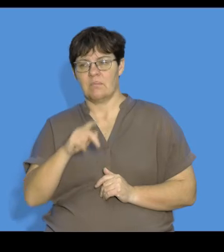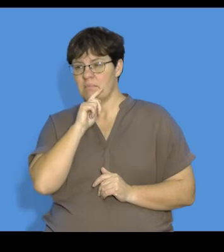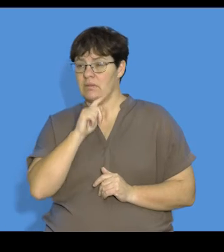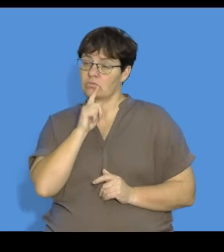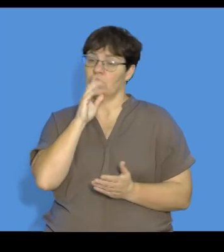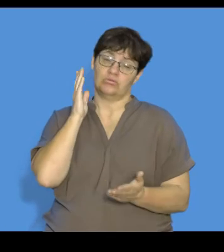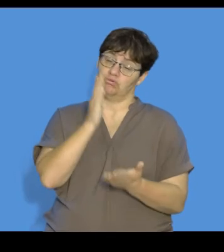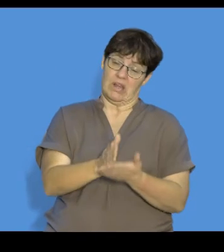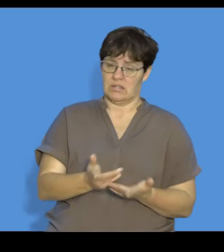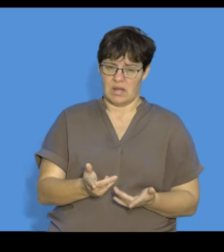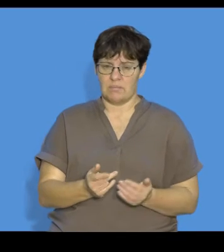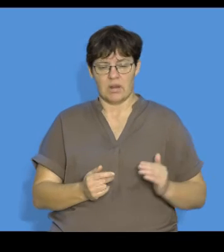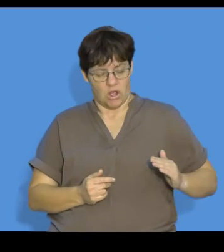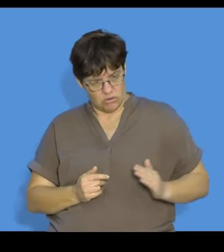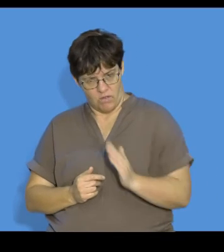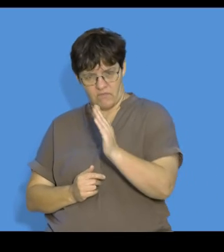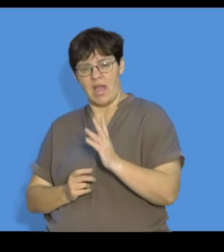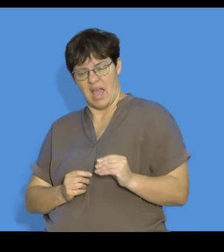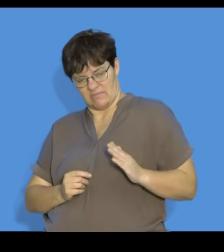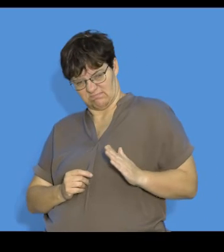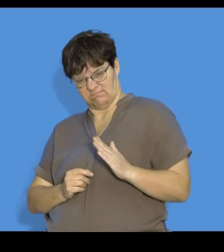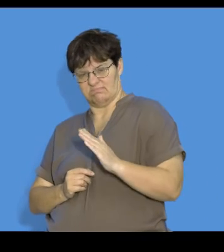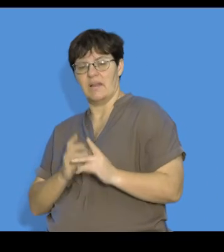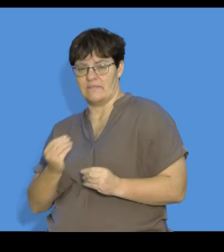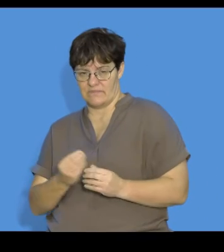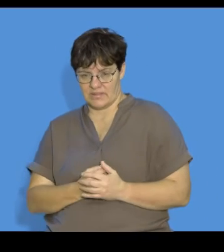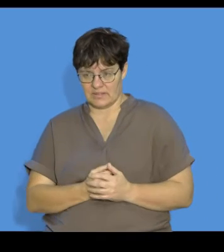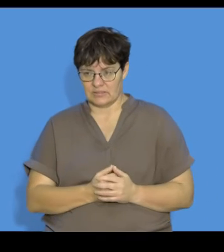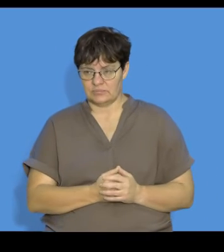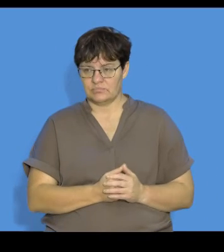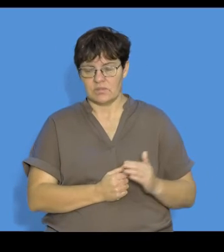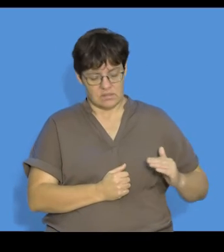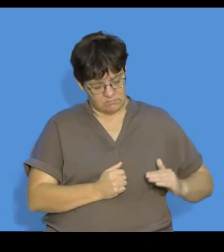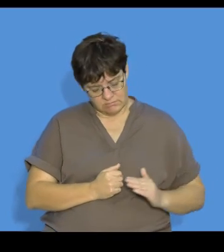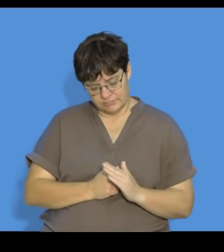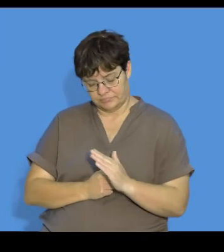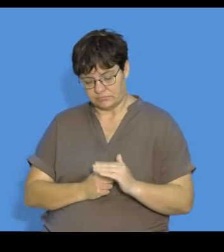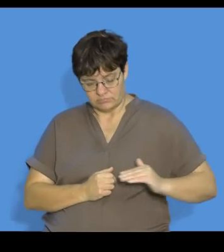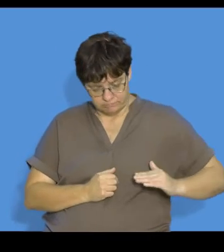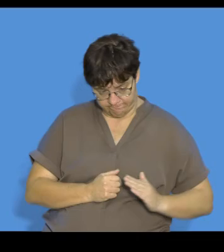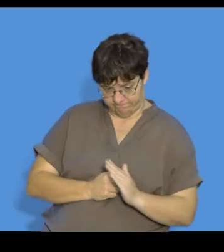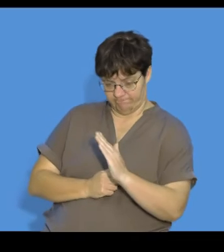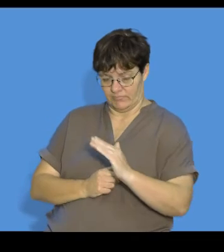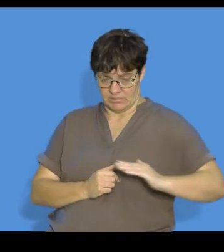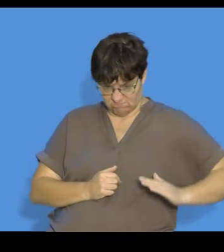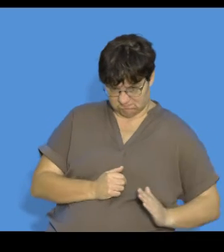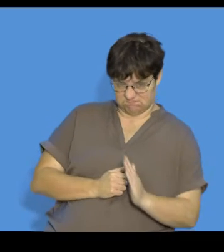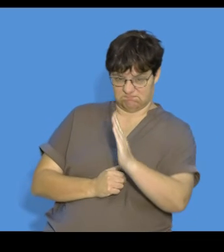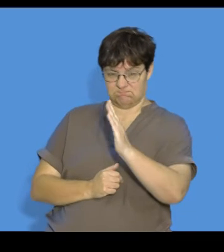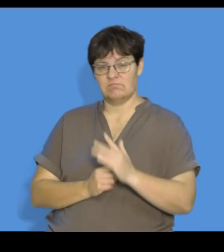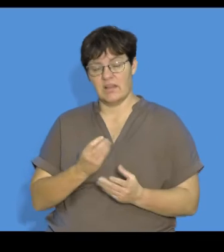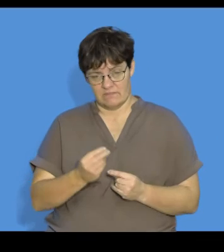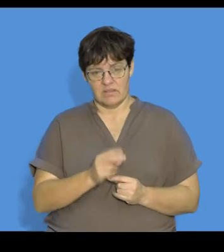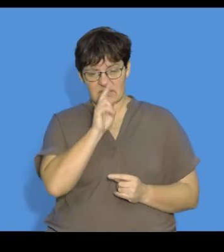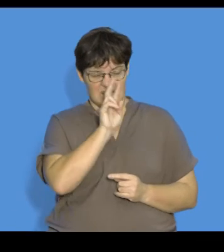not really a straight line, but a curve can also be a bit steep. So you can see that from the first graph to